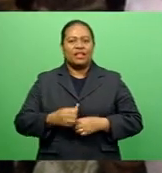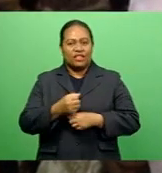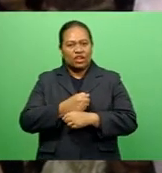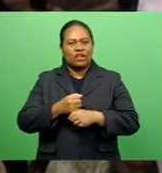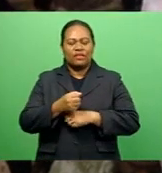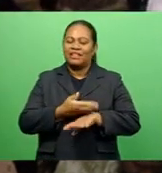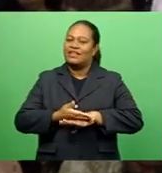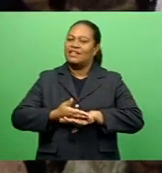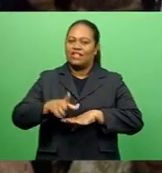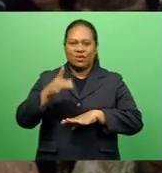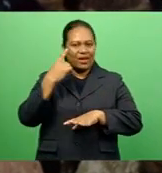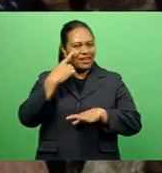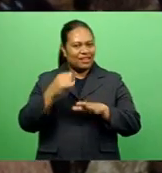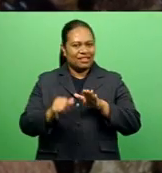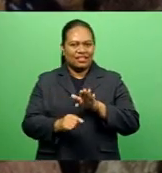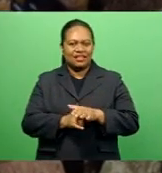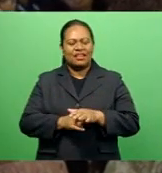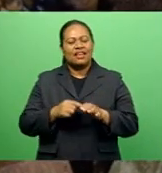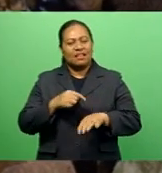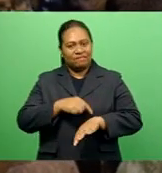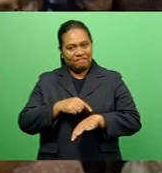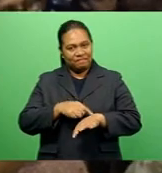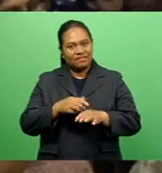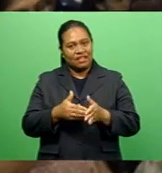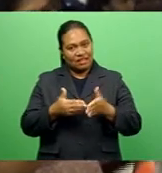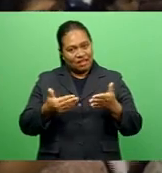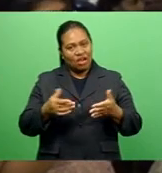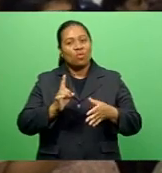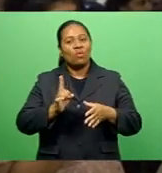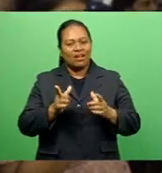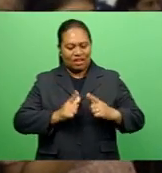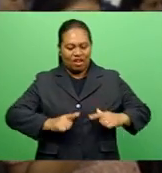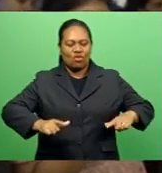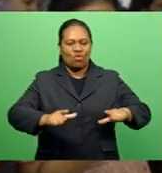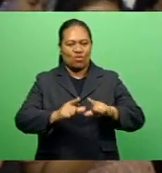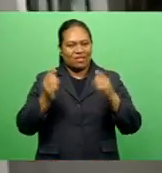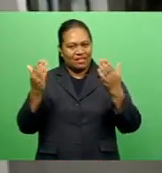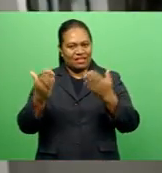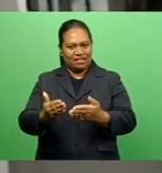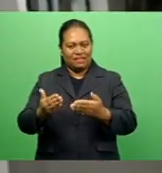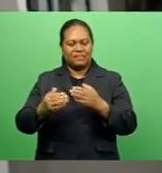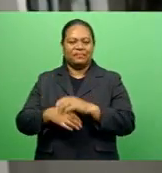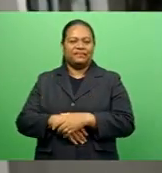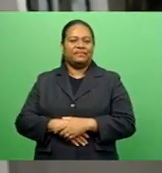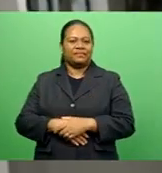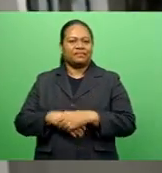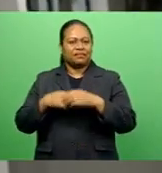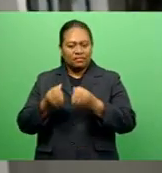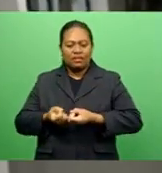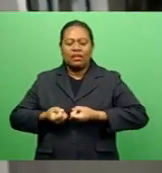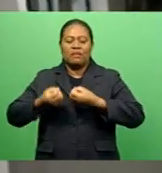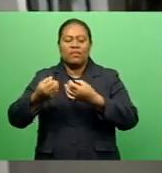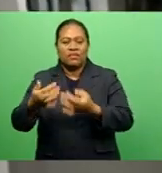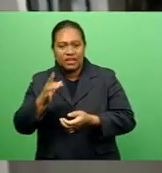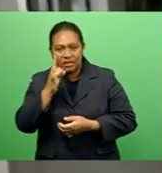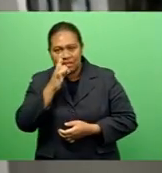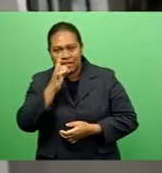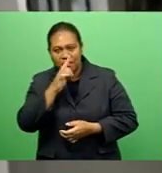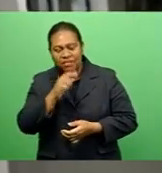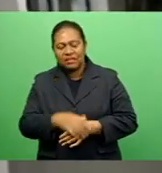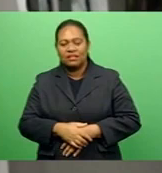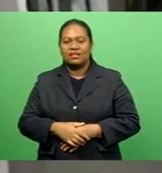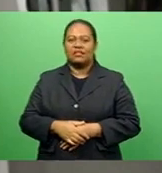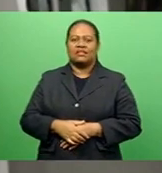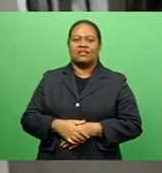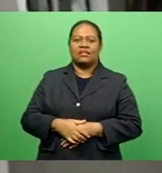new identity, this time going local. We would love to now provide customers with options, and that's something